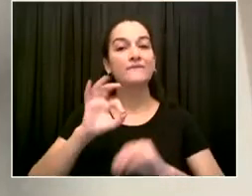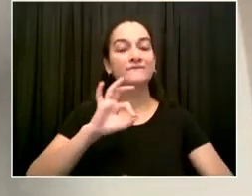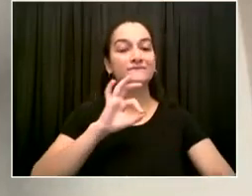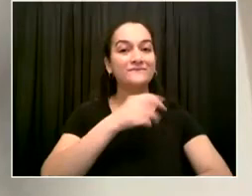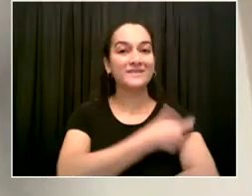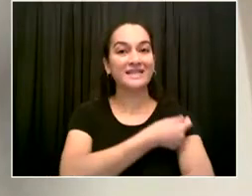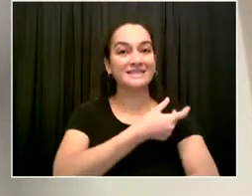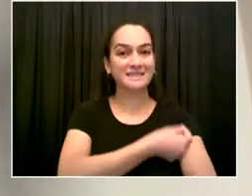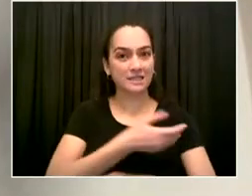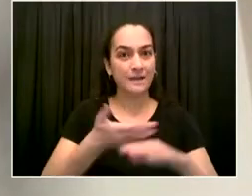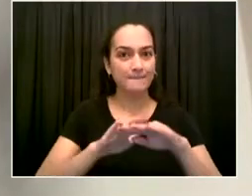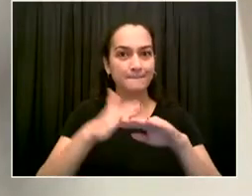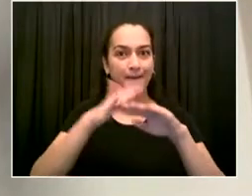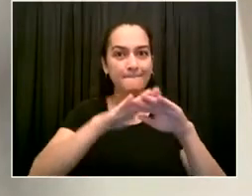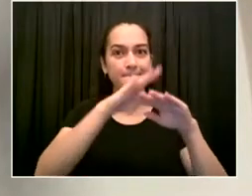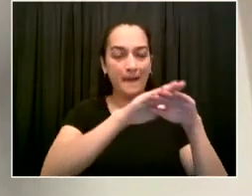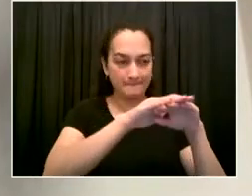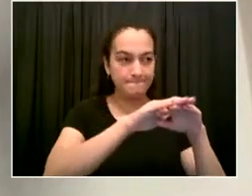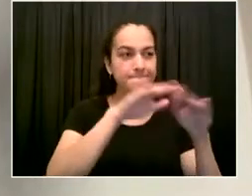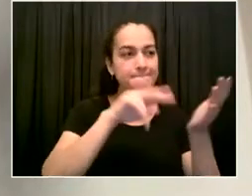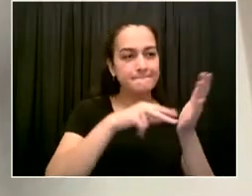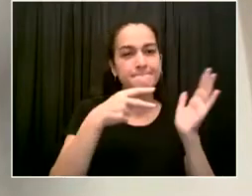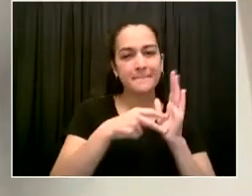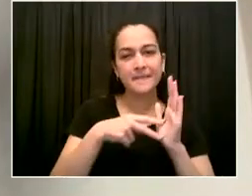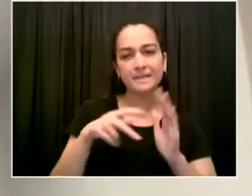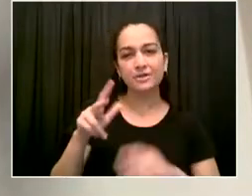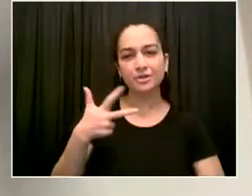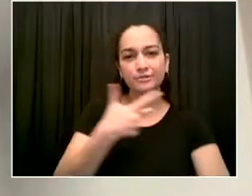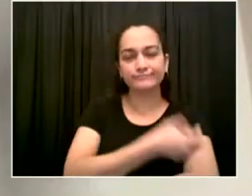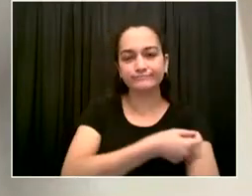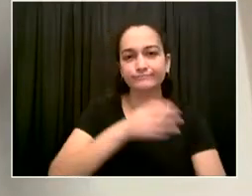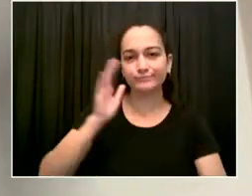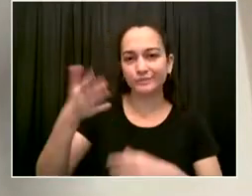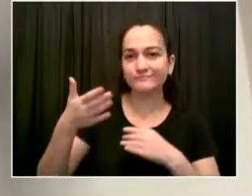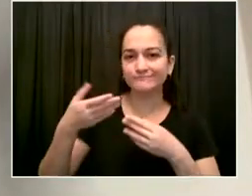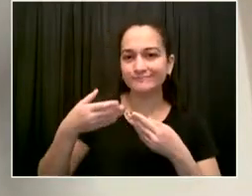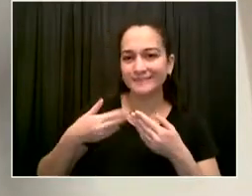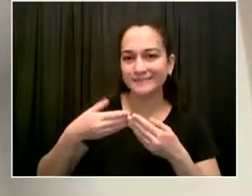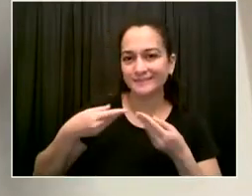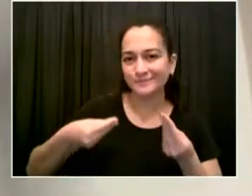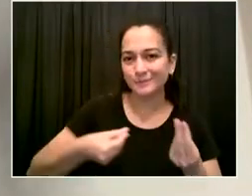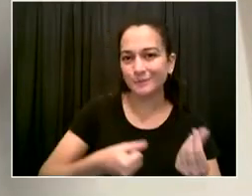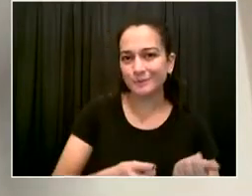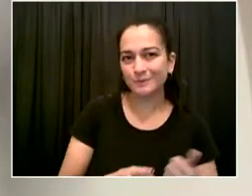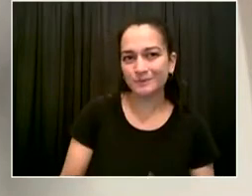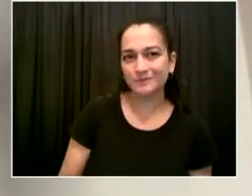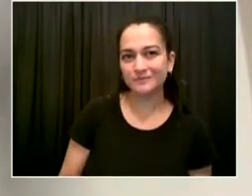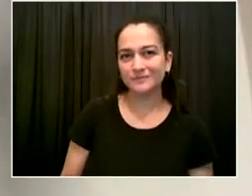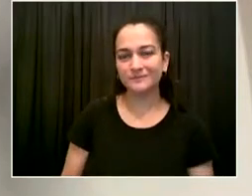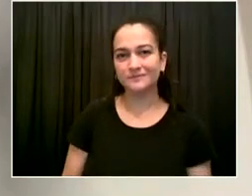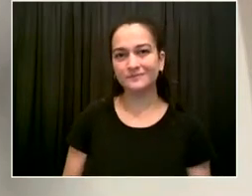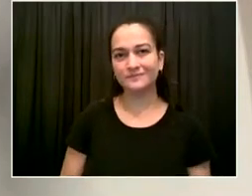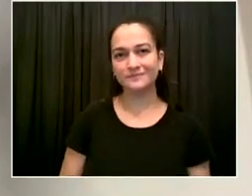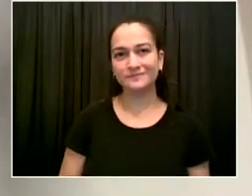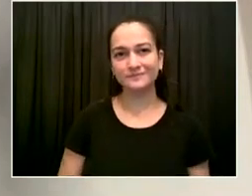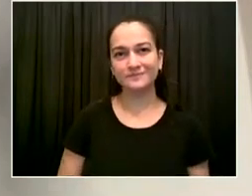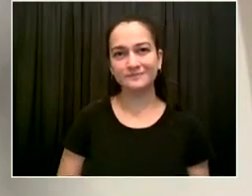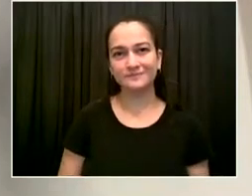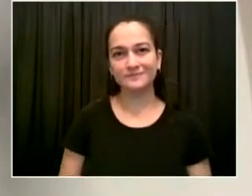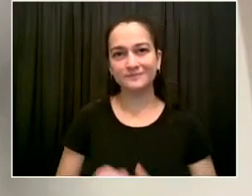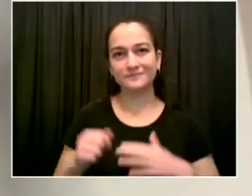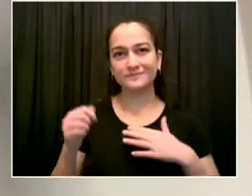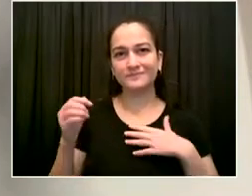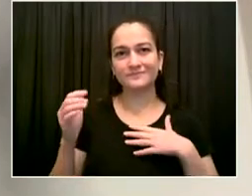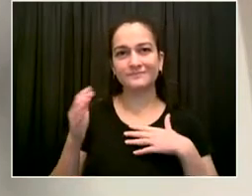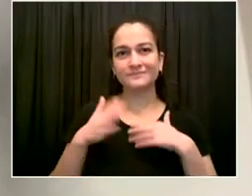the third dose to people, and you can get first doses into the arms of people who haven't had them before without any challenge. And so I think we're all ready and set to